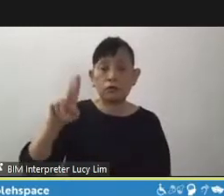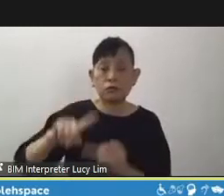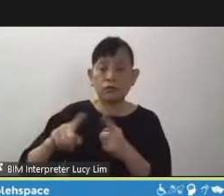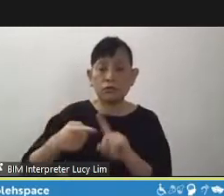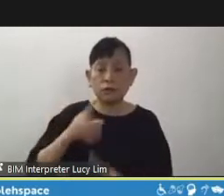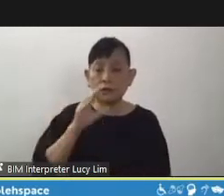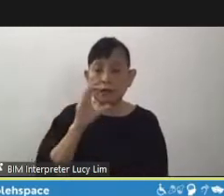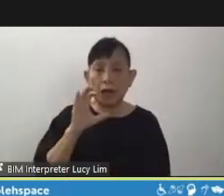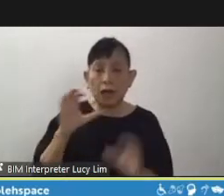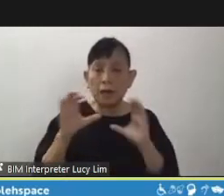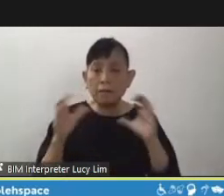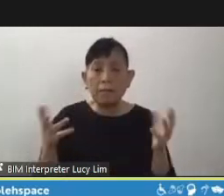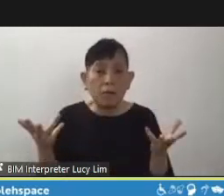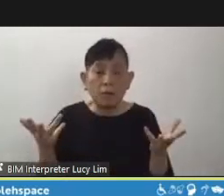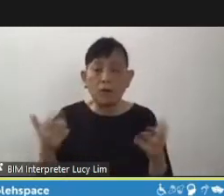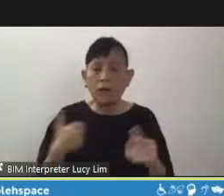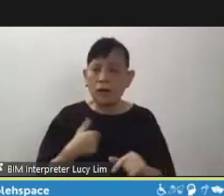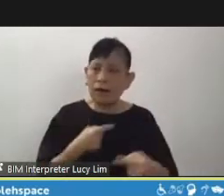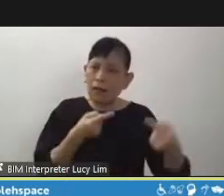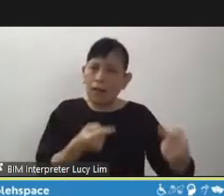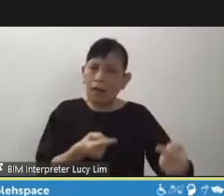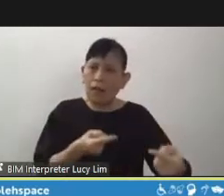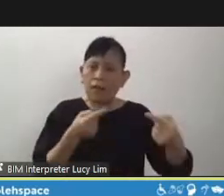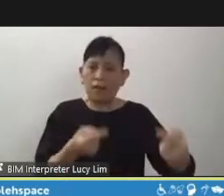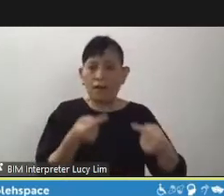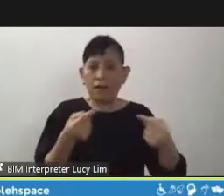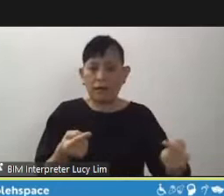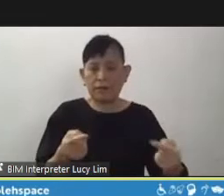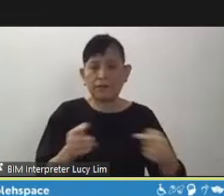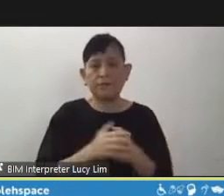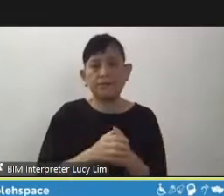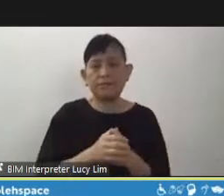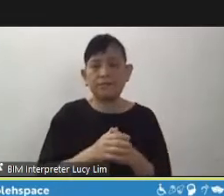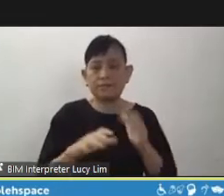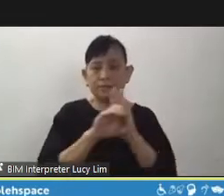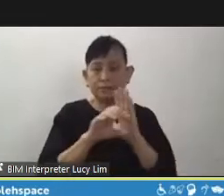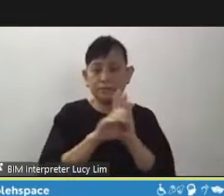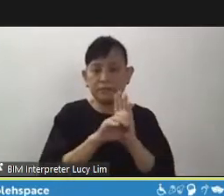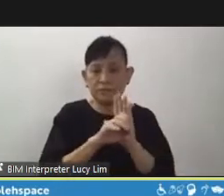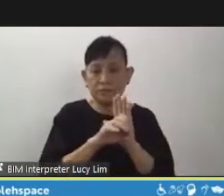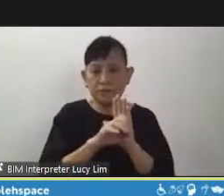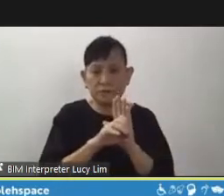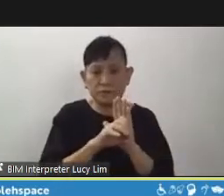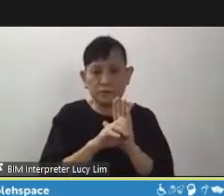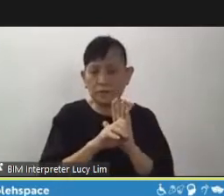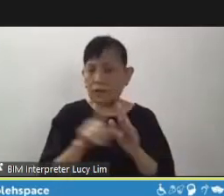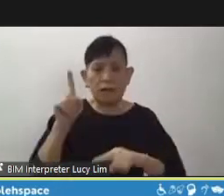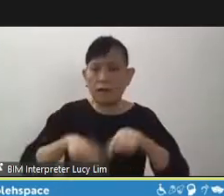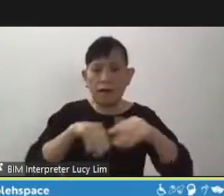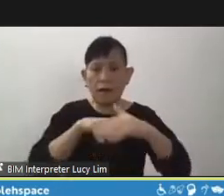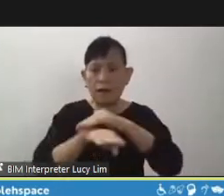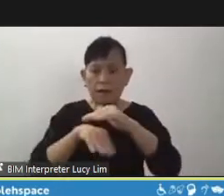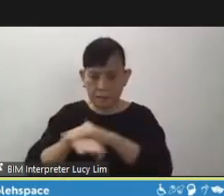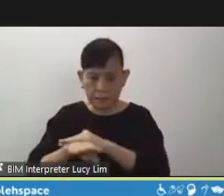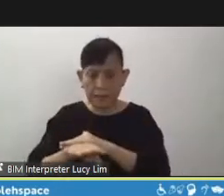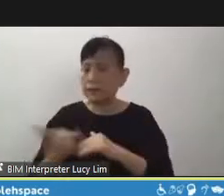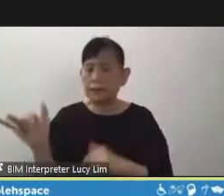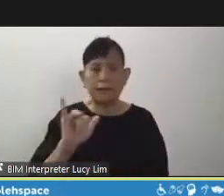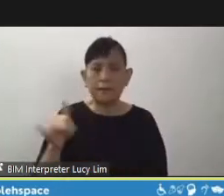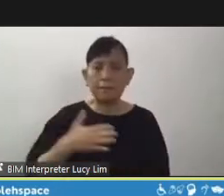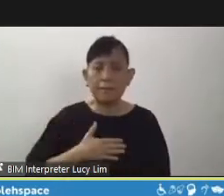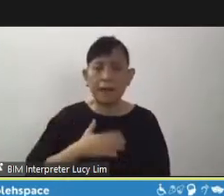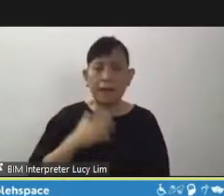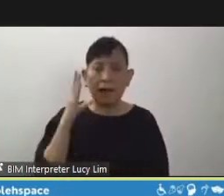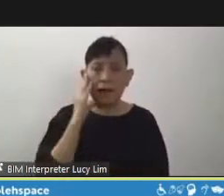sometimes are struggling to, for example, climbing stairs. Okay, speaking from my own experience, actually